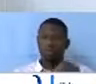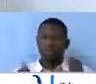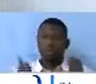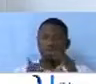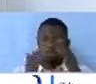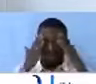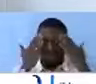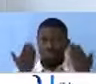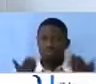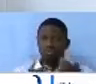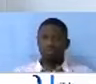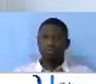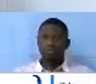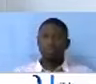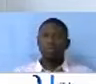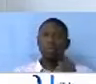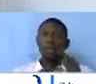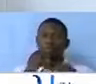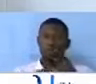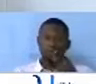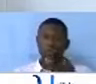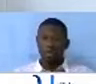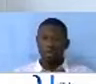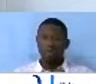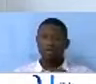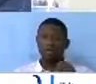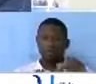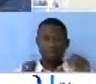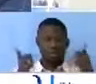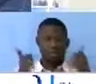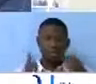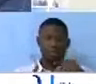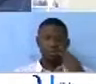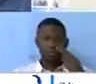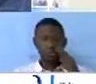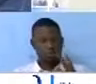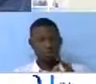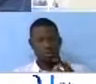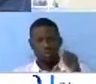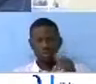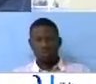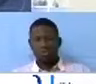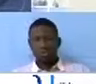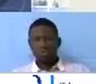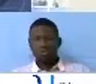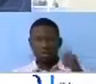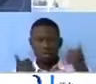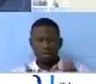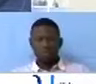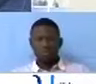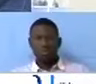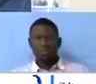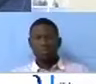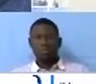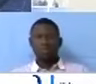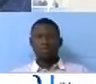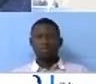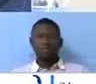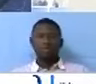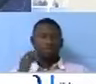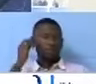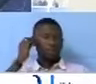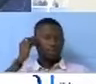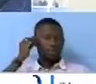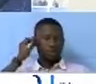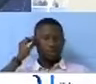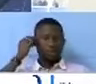How would I know? After you have started, and you saw these tortures going on, then I have no more access on him.